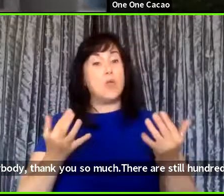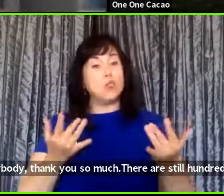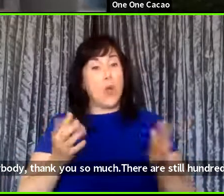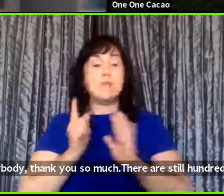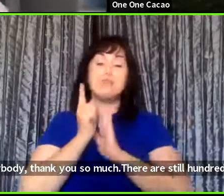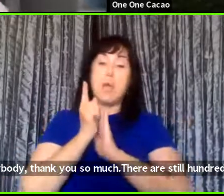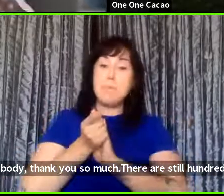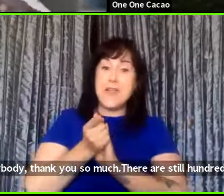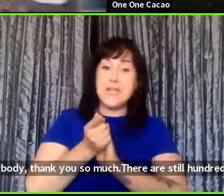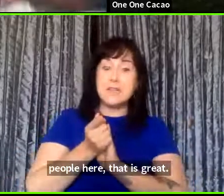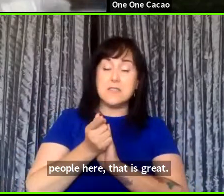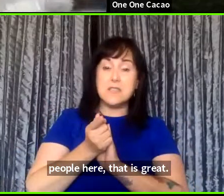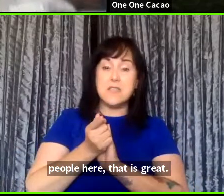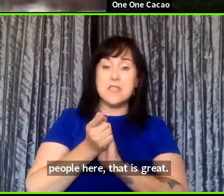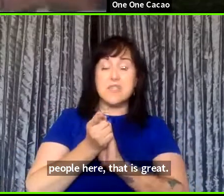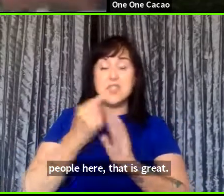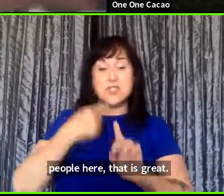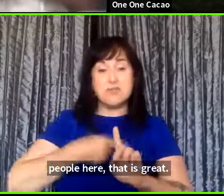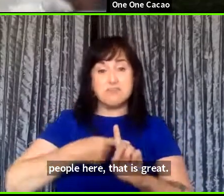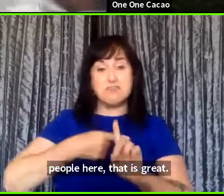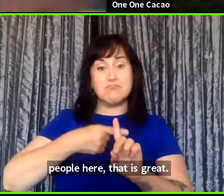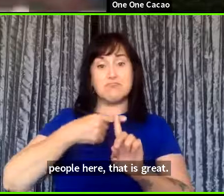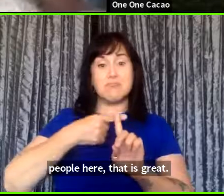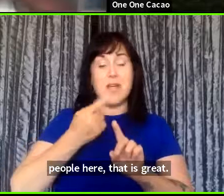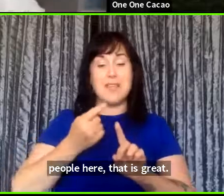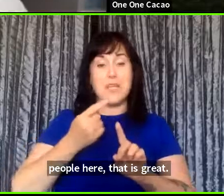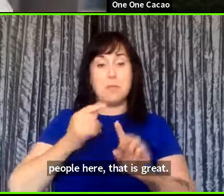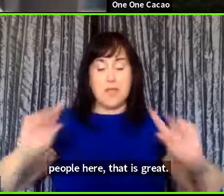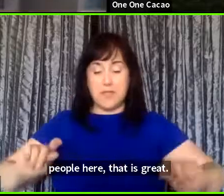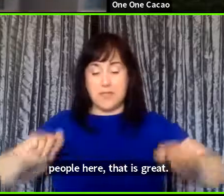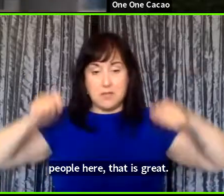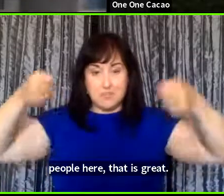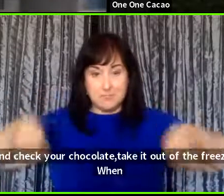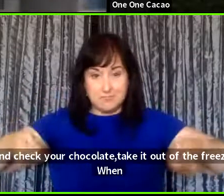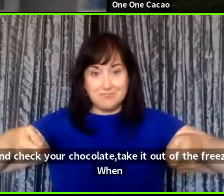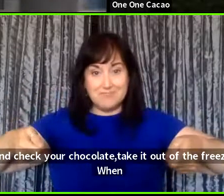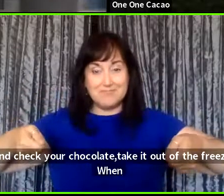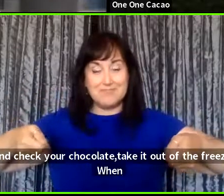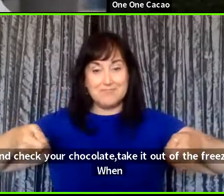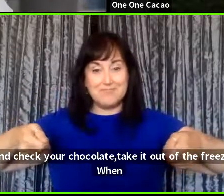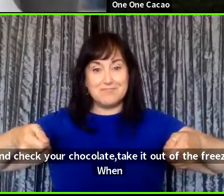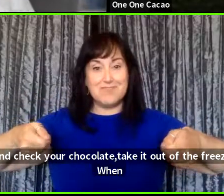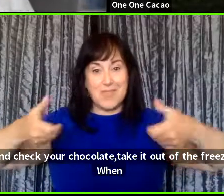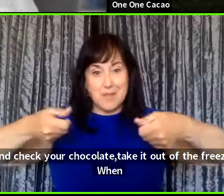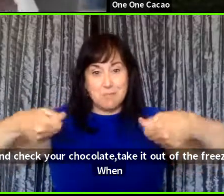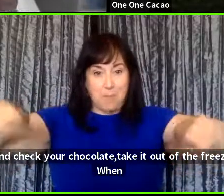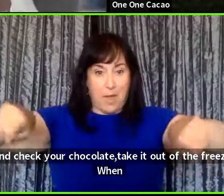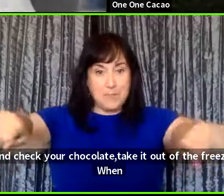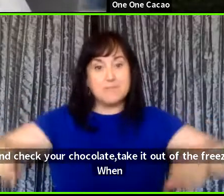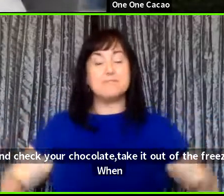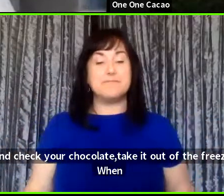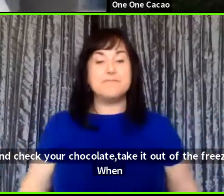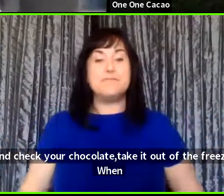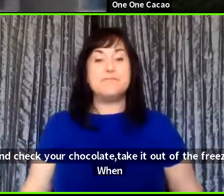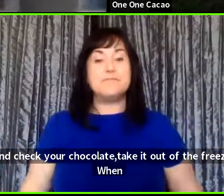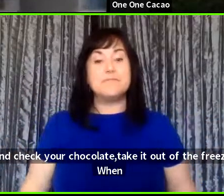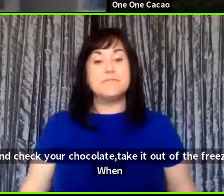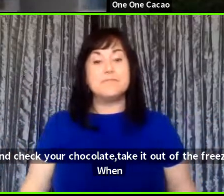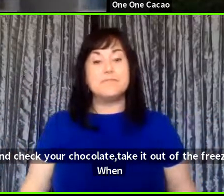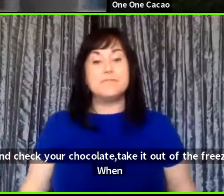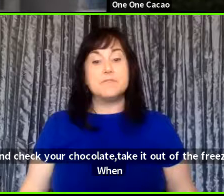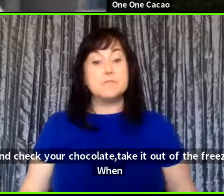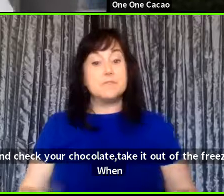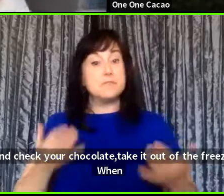just get back to room temperature. You're going to turn it upside down and just pop your chocolate out. While you guys are doing that, are there